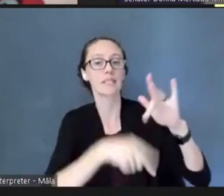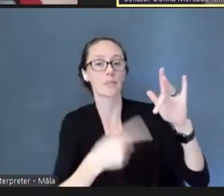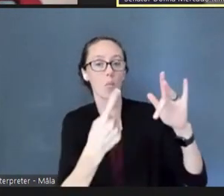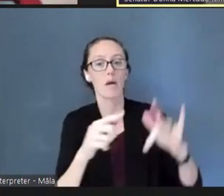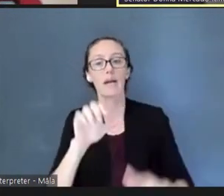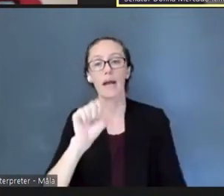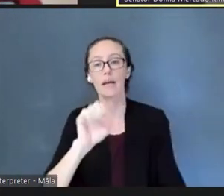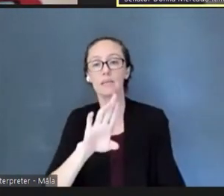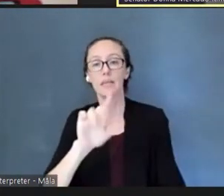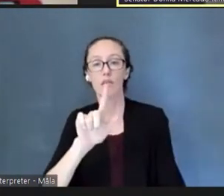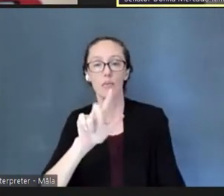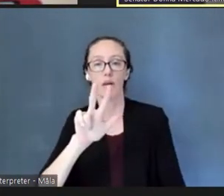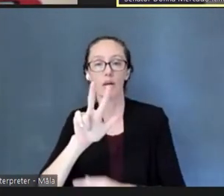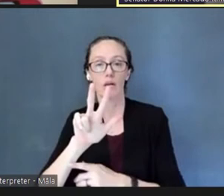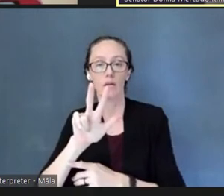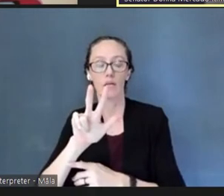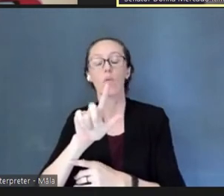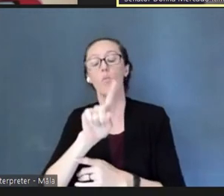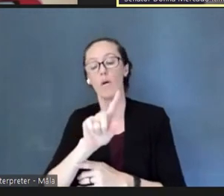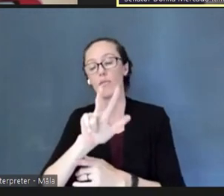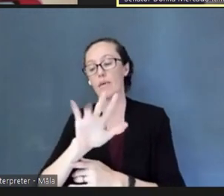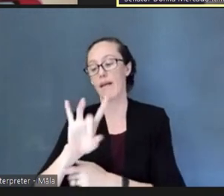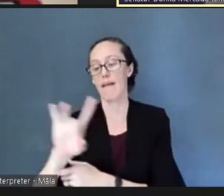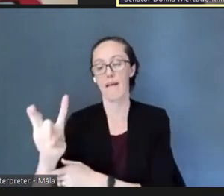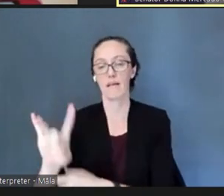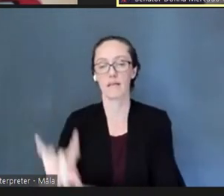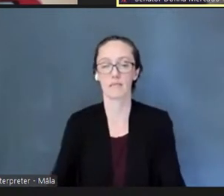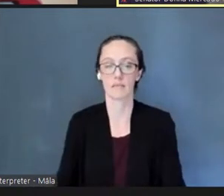1388. Yeah, you missed one. Sorry.